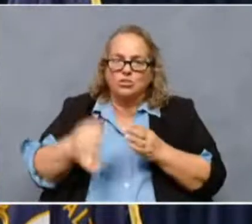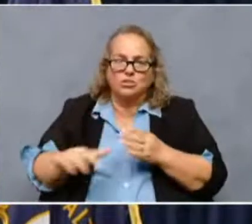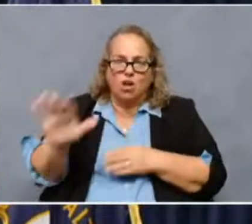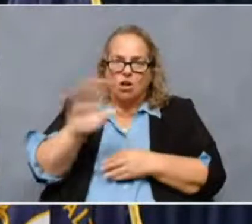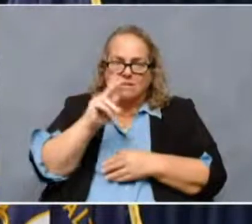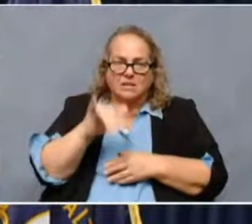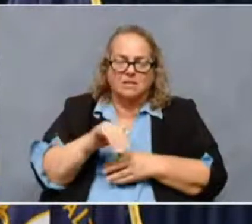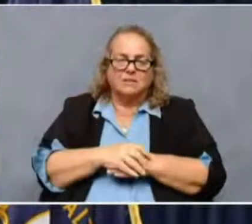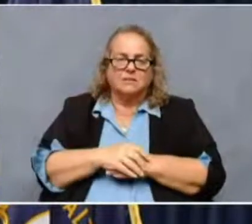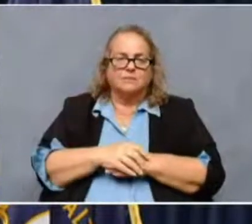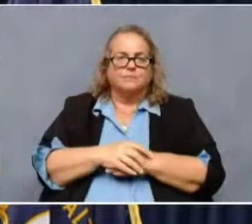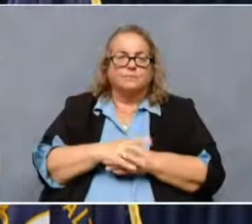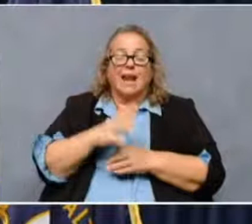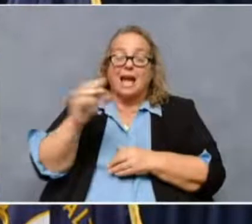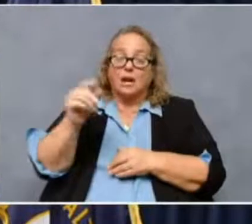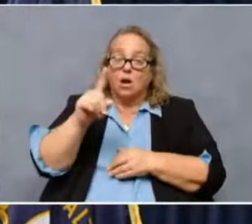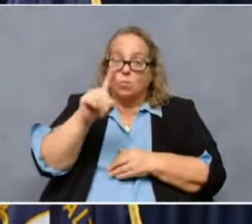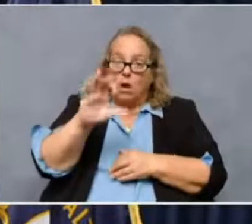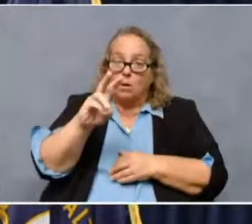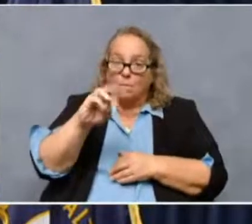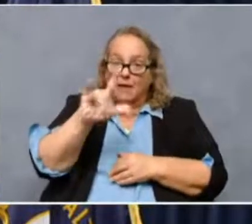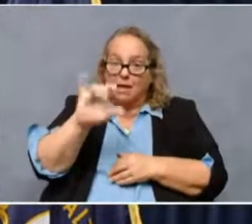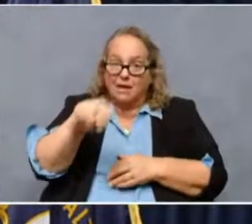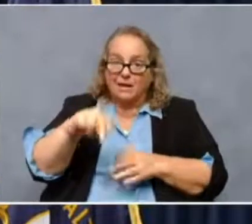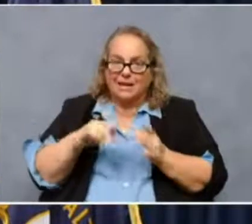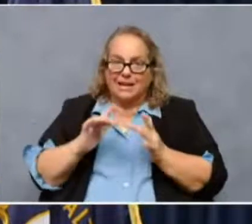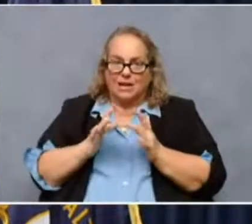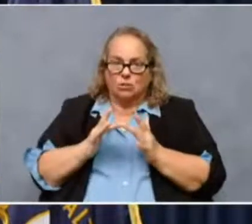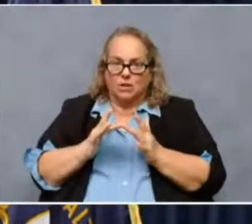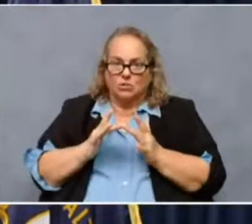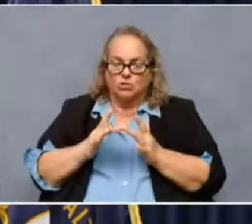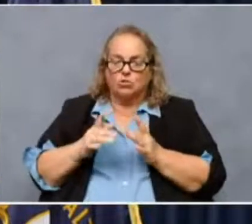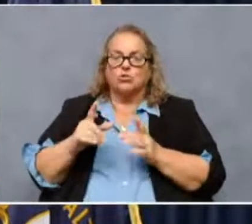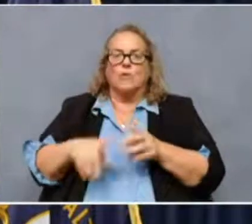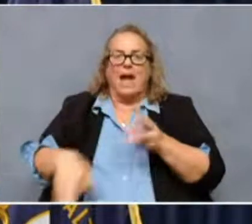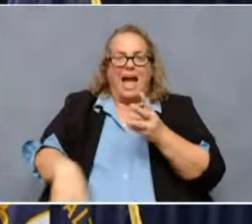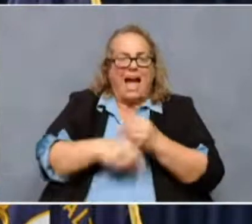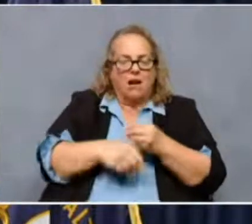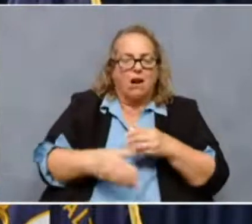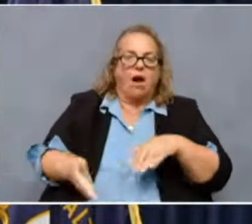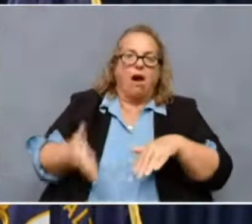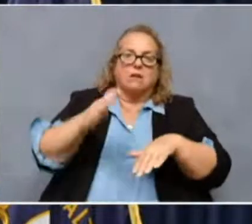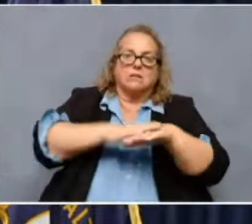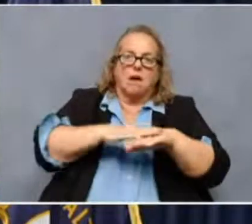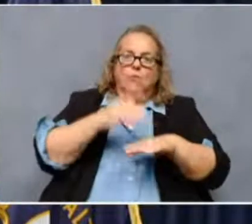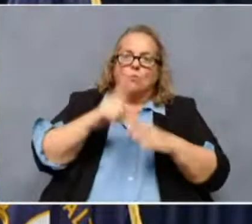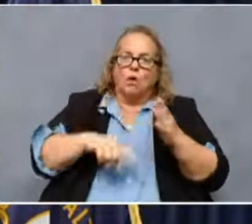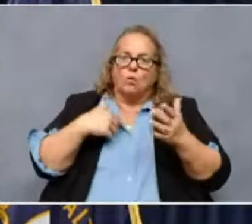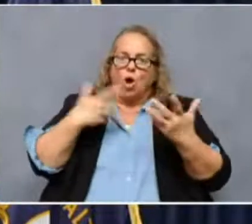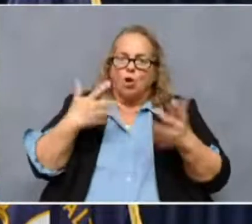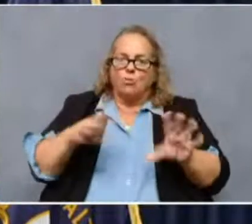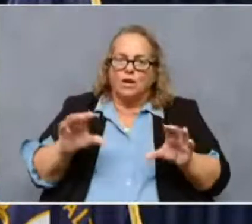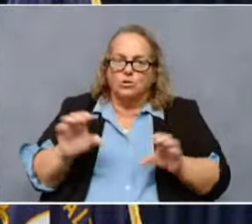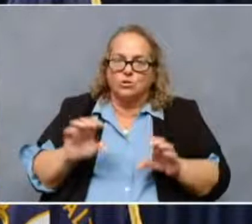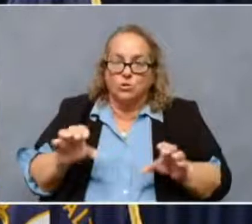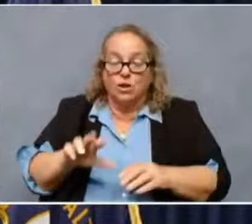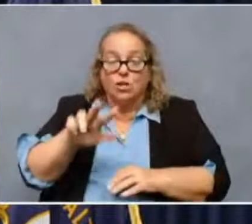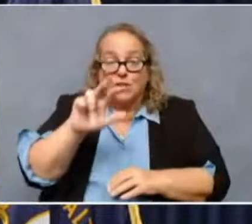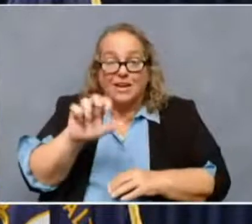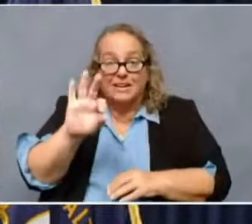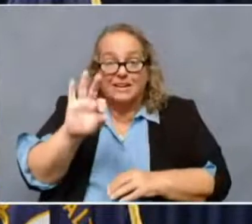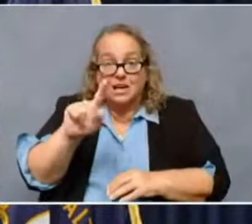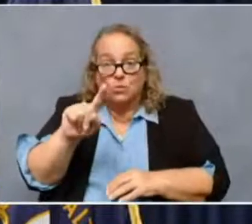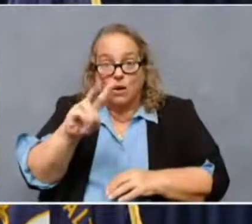$100 million in broadband to add on top of what we're already doing in ARPA. $391 million in